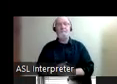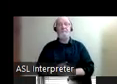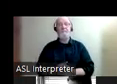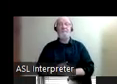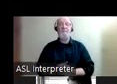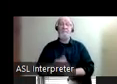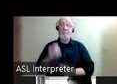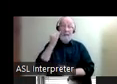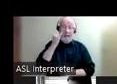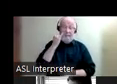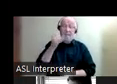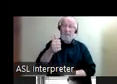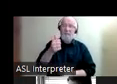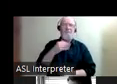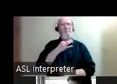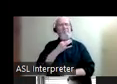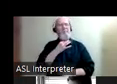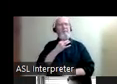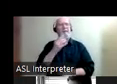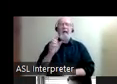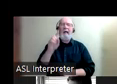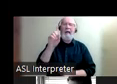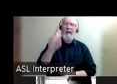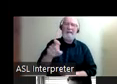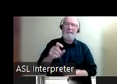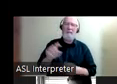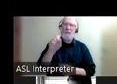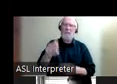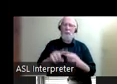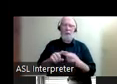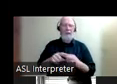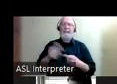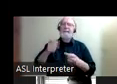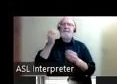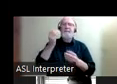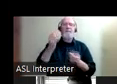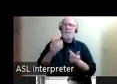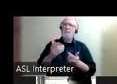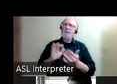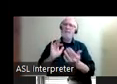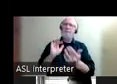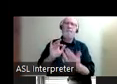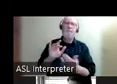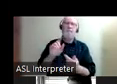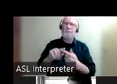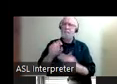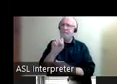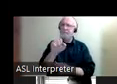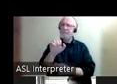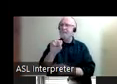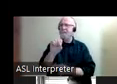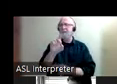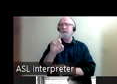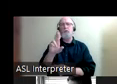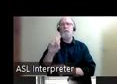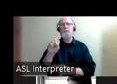If you have any questions or you need information, please don't hesitate to reach out to Seniors NL. Our information is